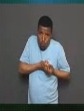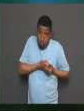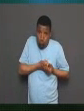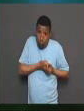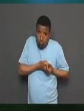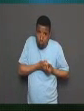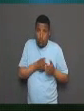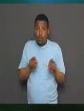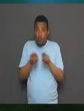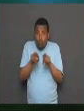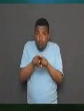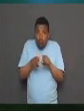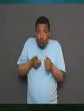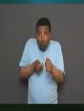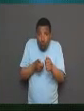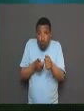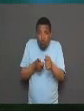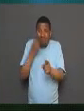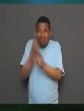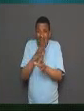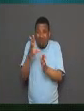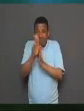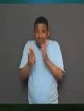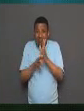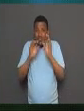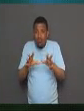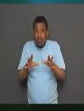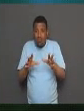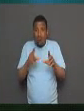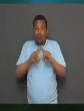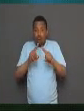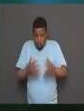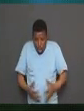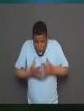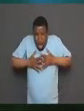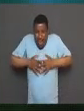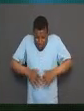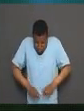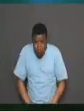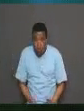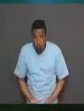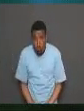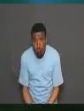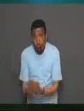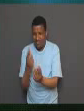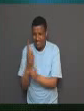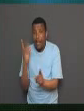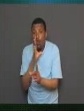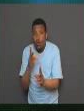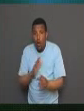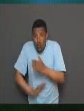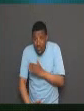and by following improper procedures during the delivery of a baby.